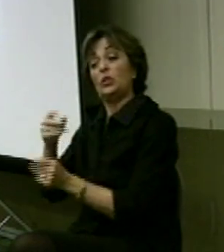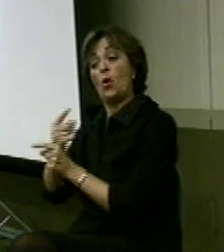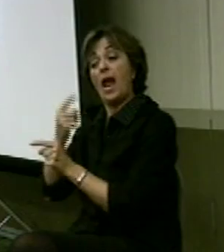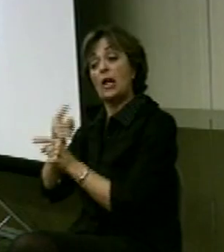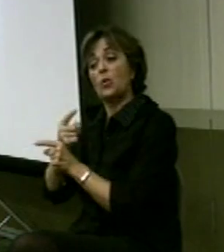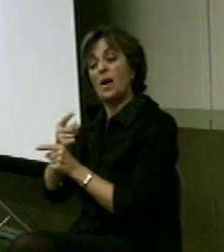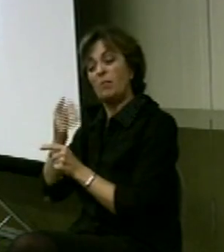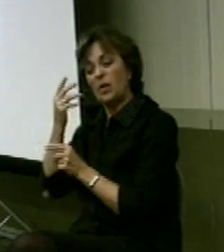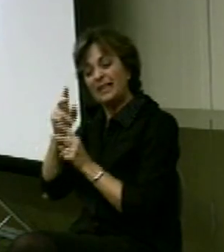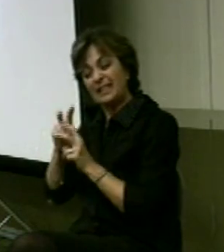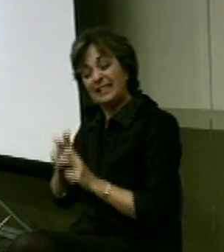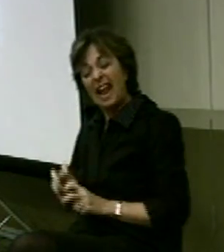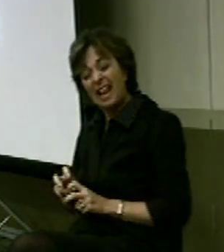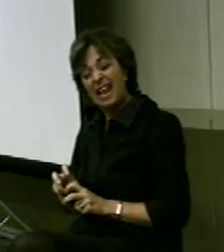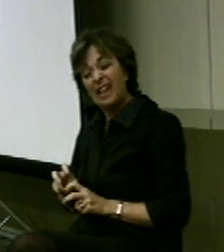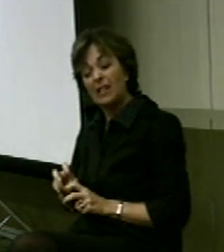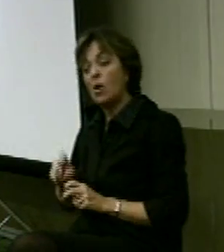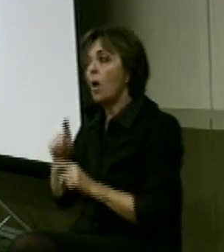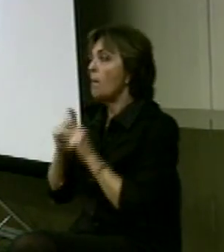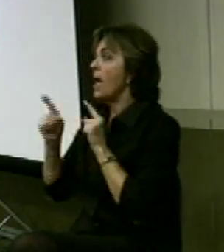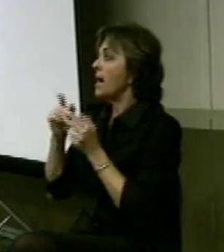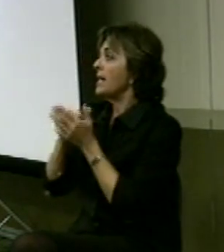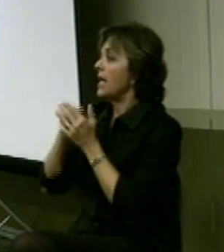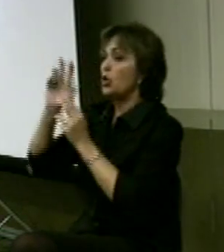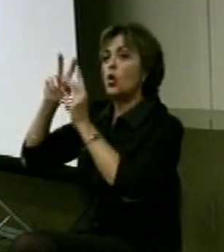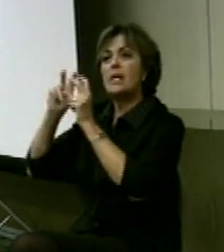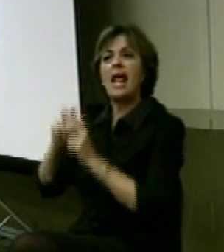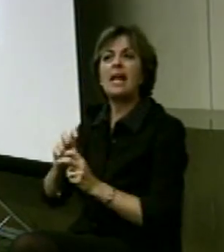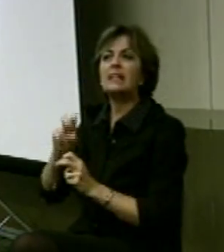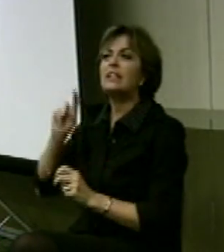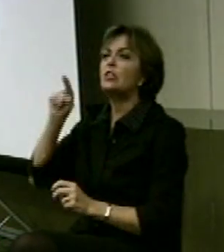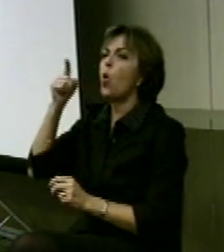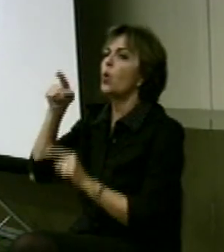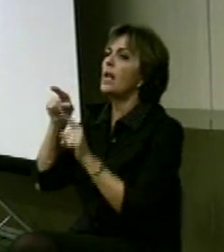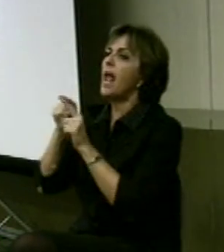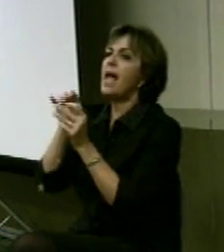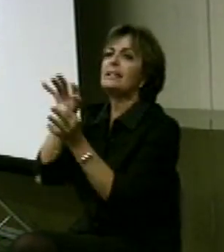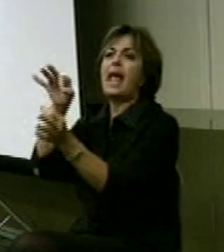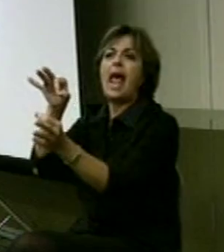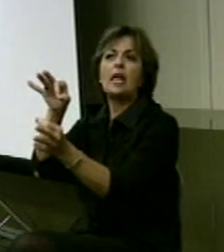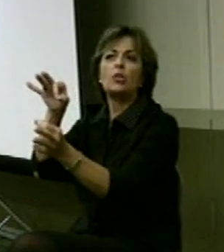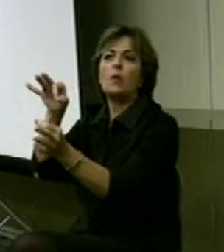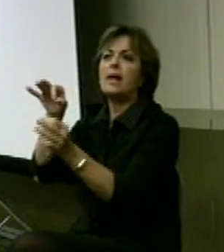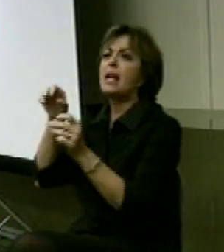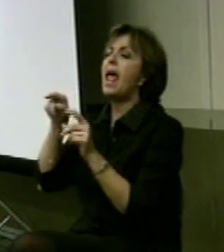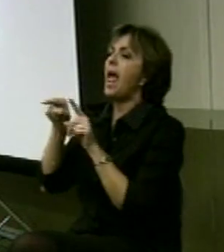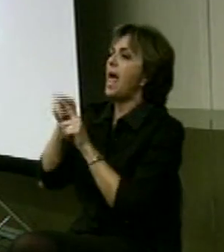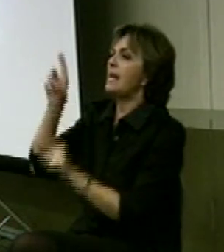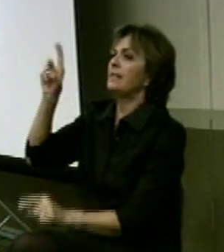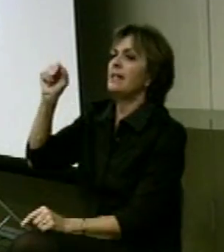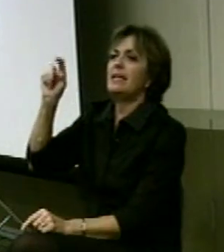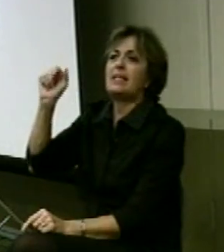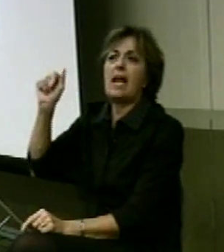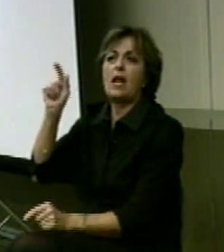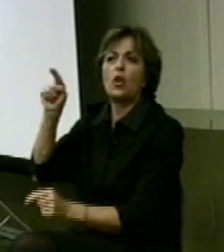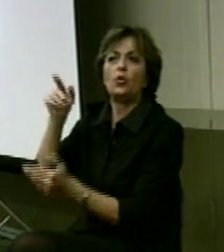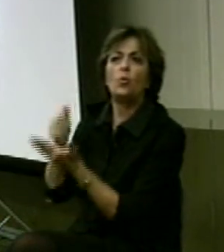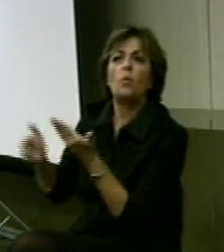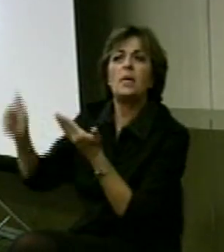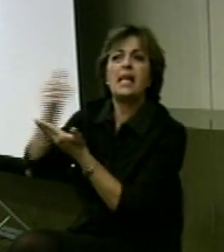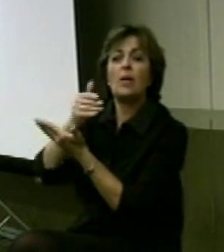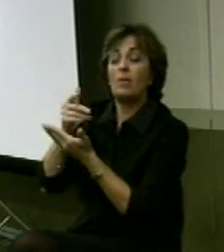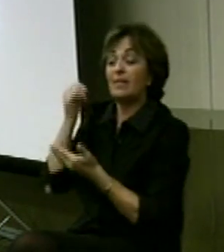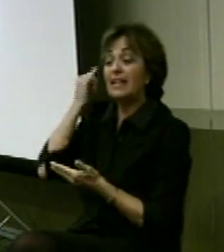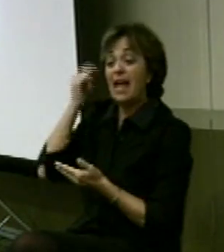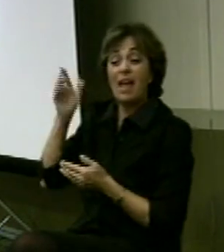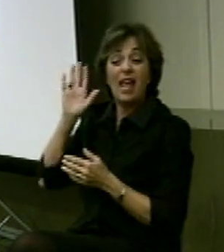is so analytical, right? So, but again, your analysis is only going to be as accurate as the data you begin with. So if